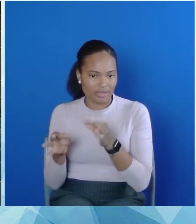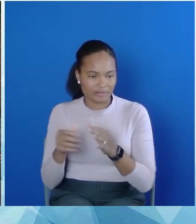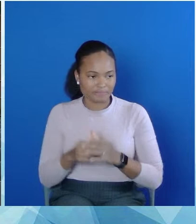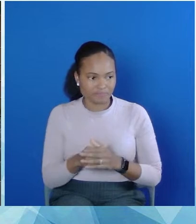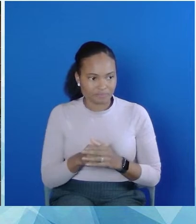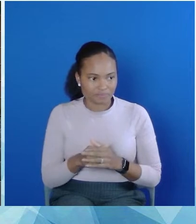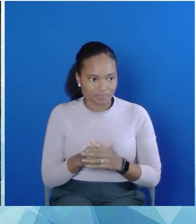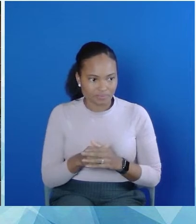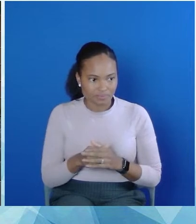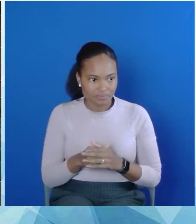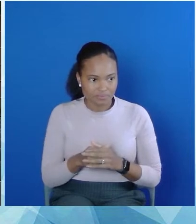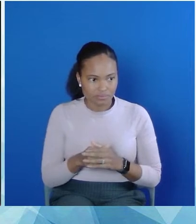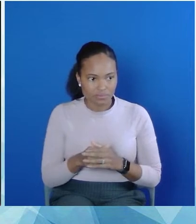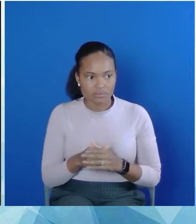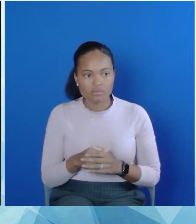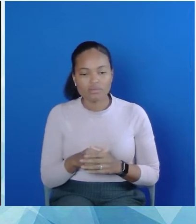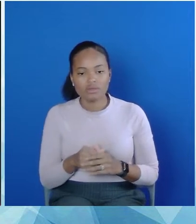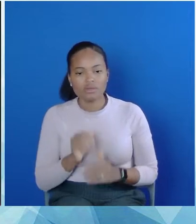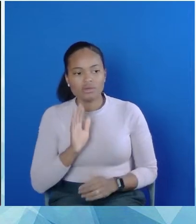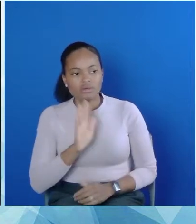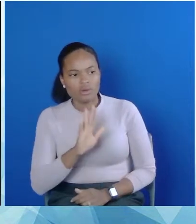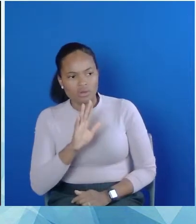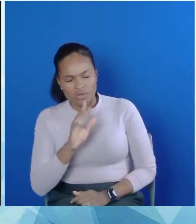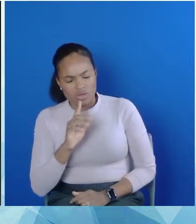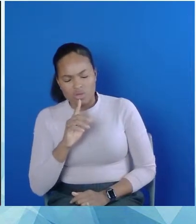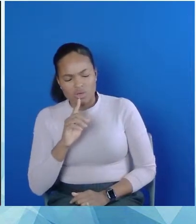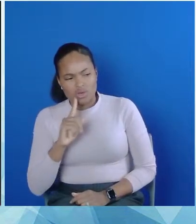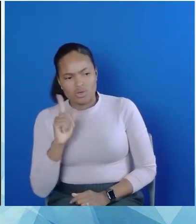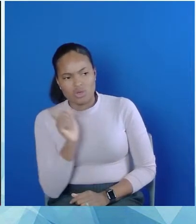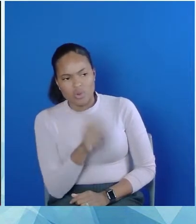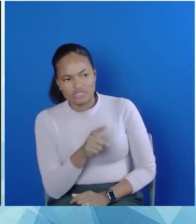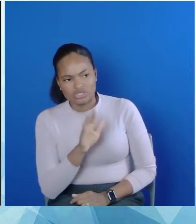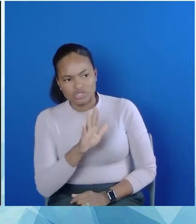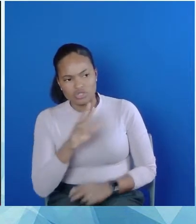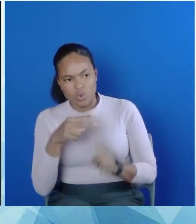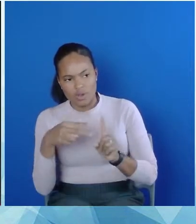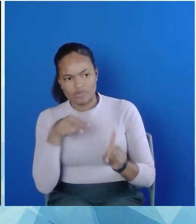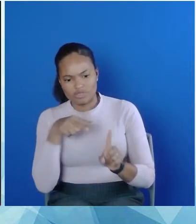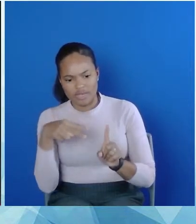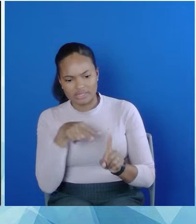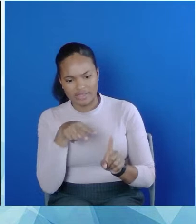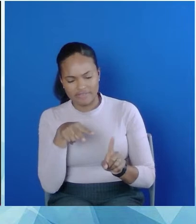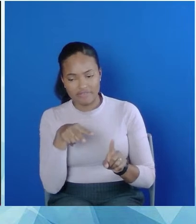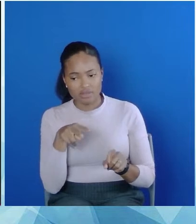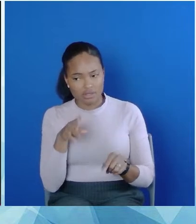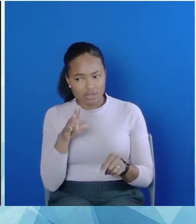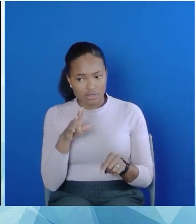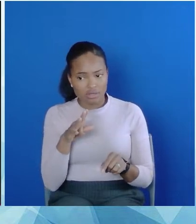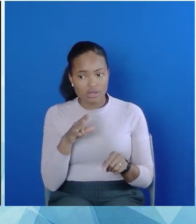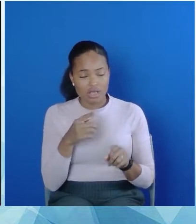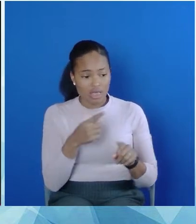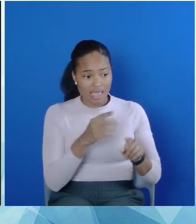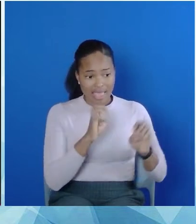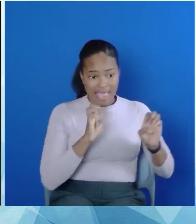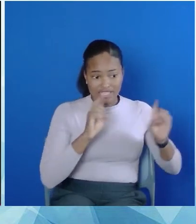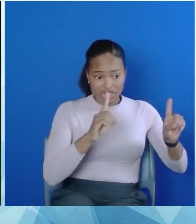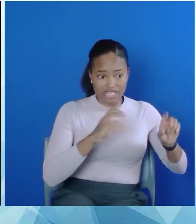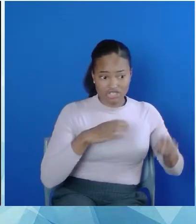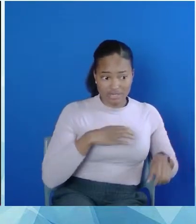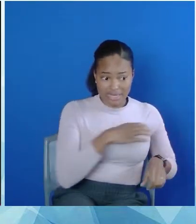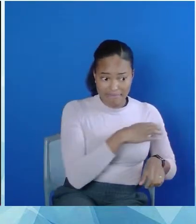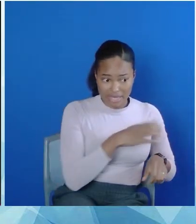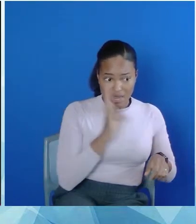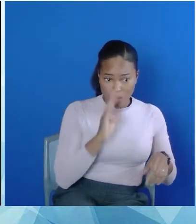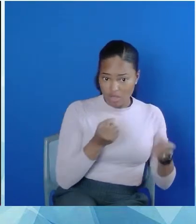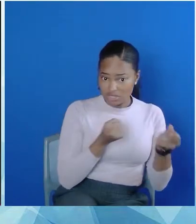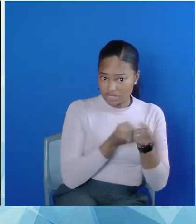Question on your point of view. Are we likely to get more support from the Education Committee or the Government